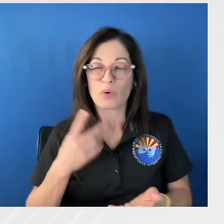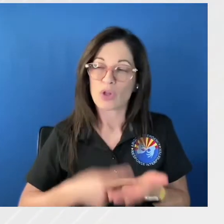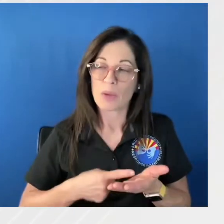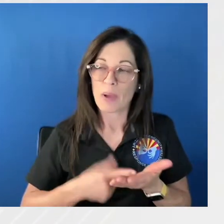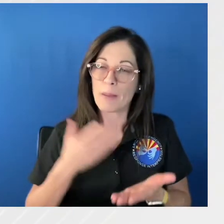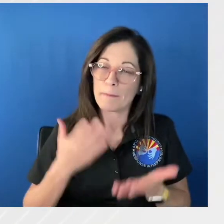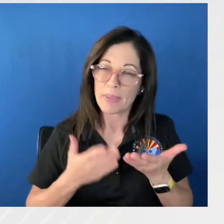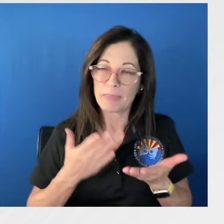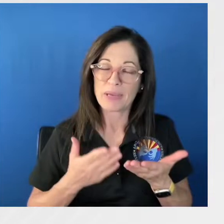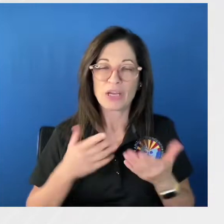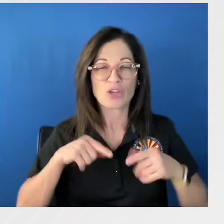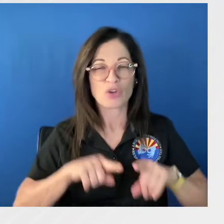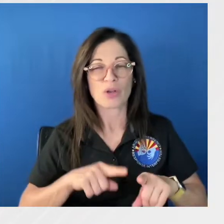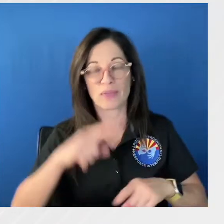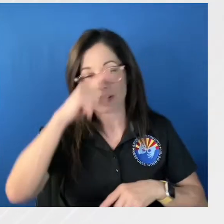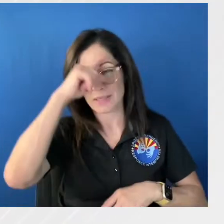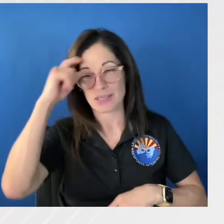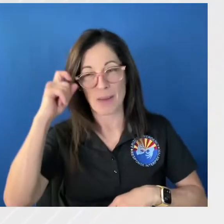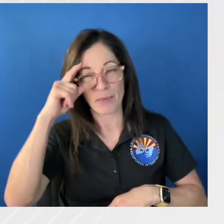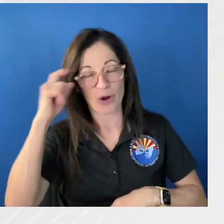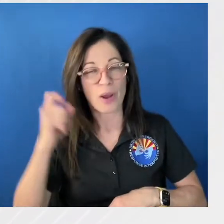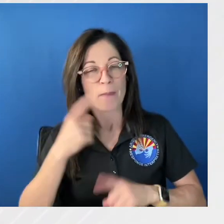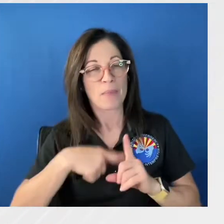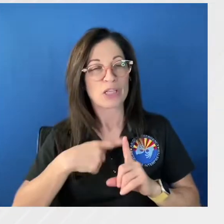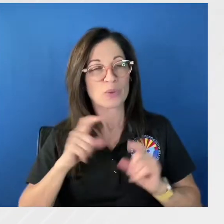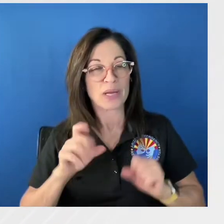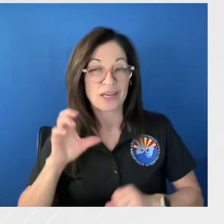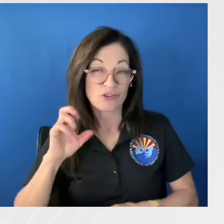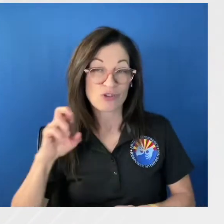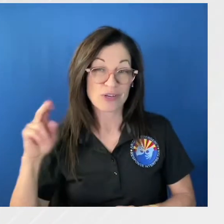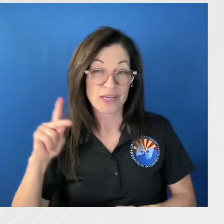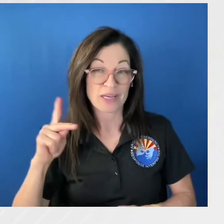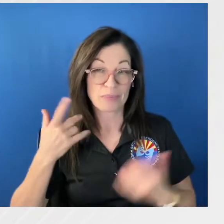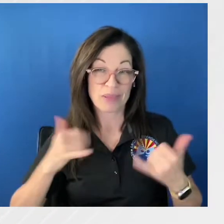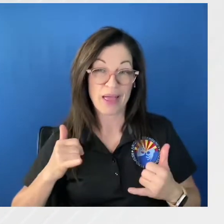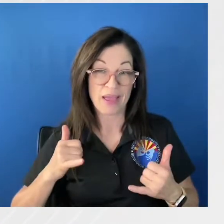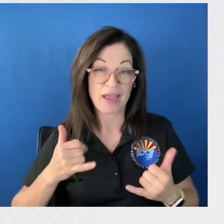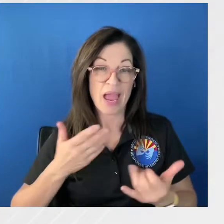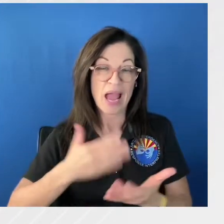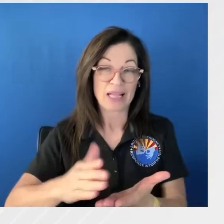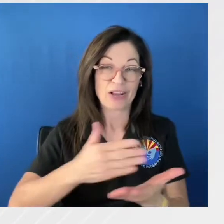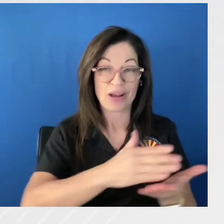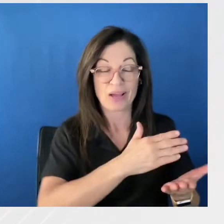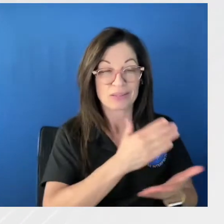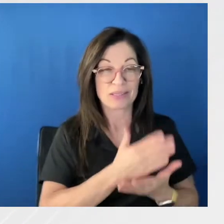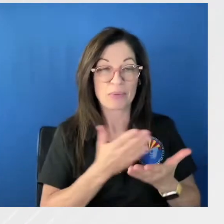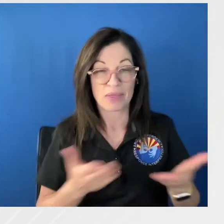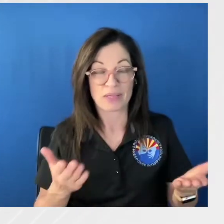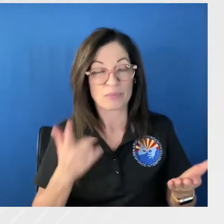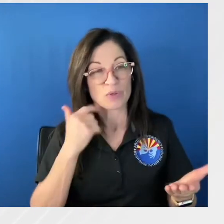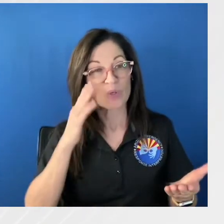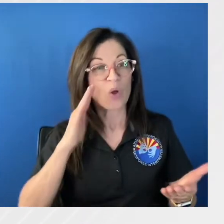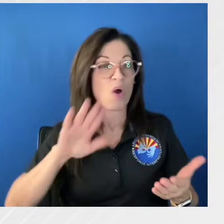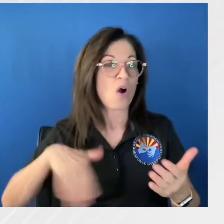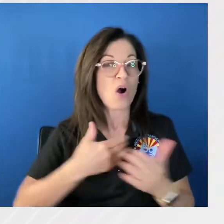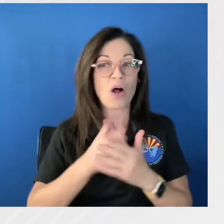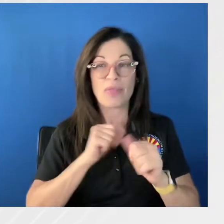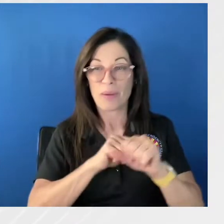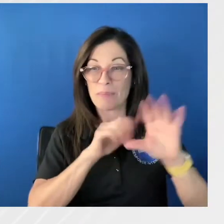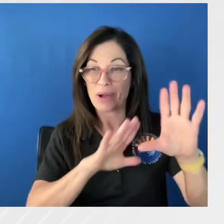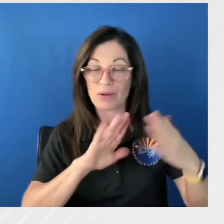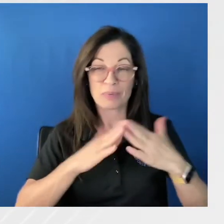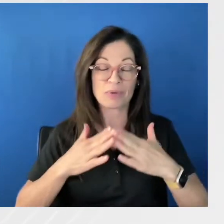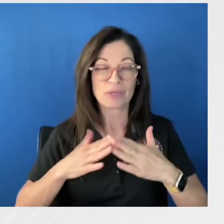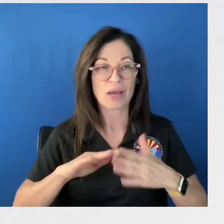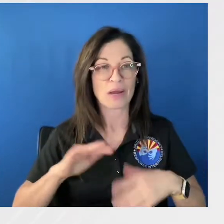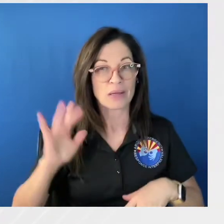summer months with creek play, where we're coming out here and clearing some of those folks, because I know all of our mountain communities are a little tired of dirty